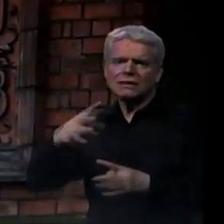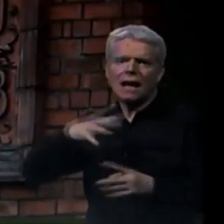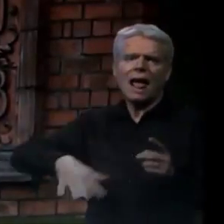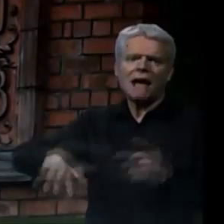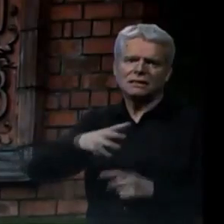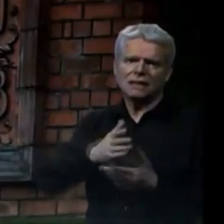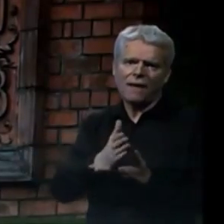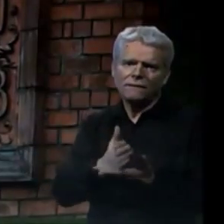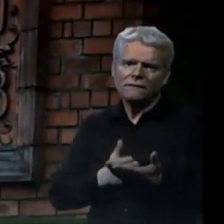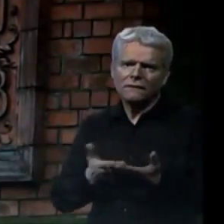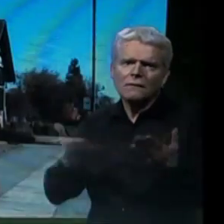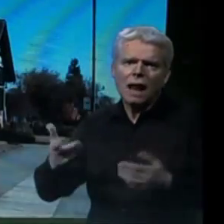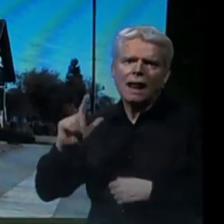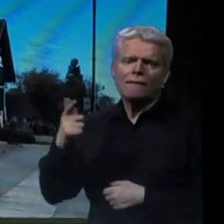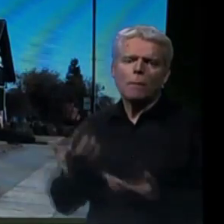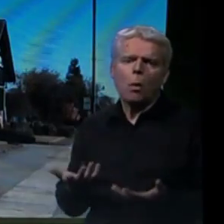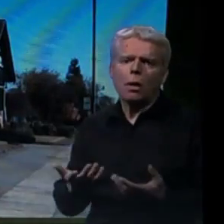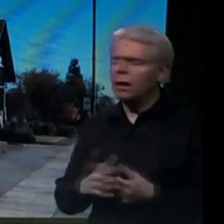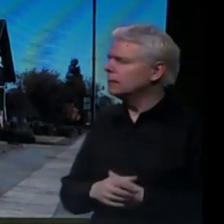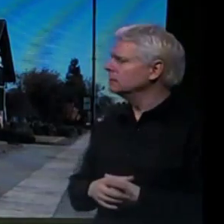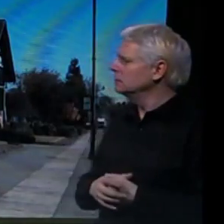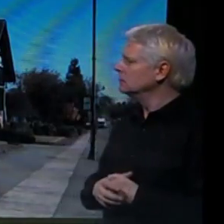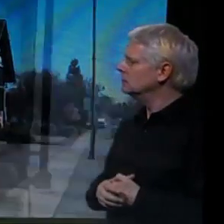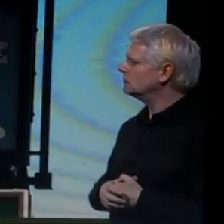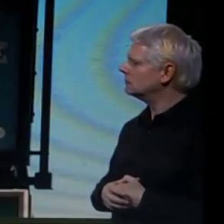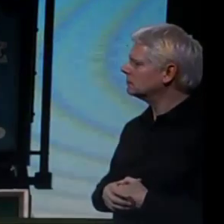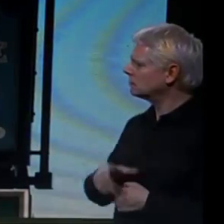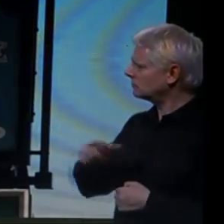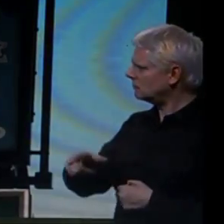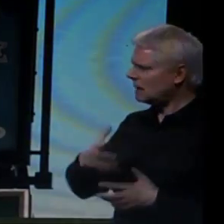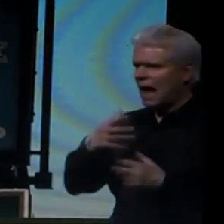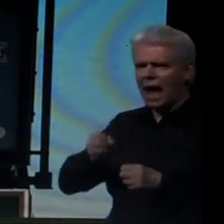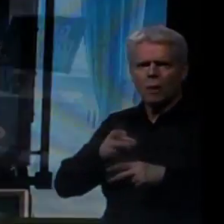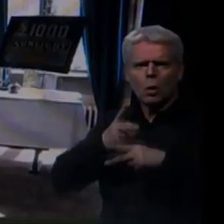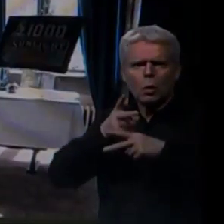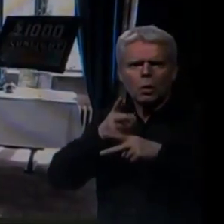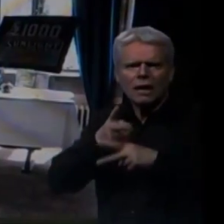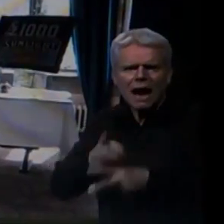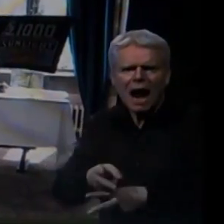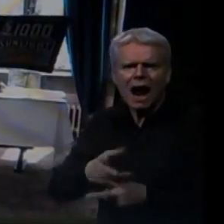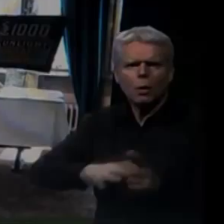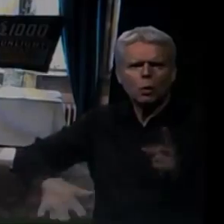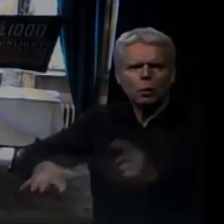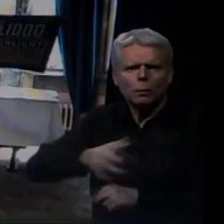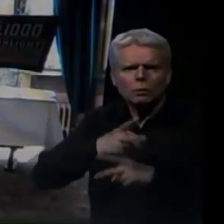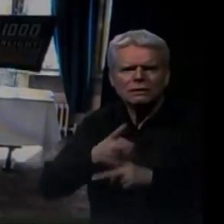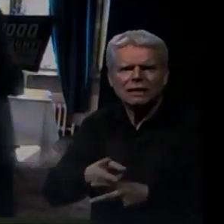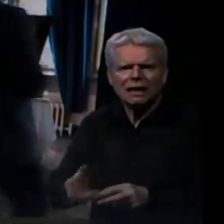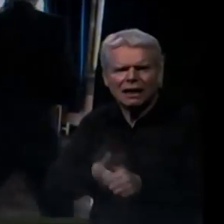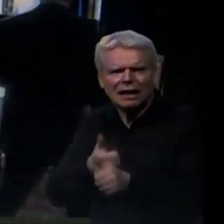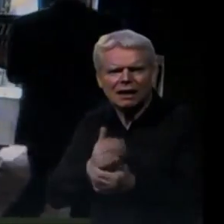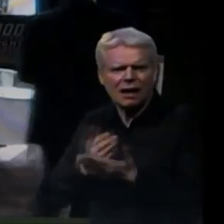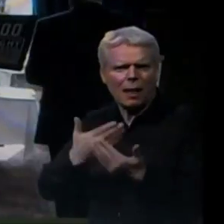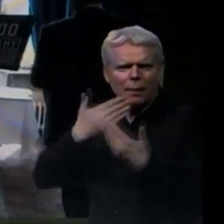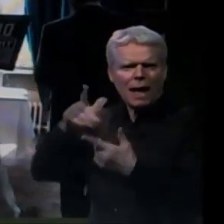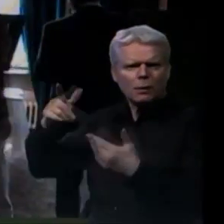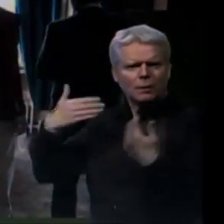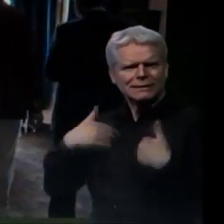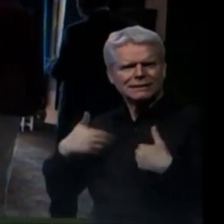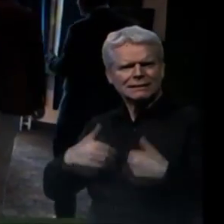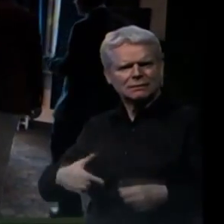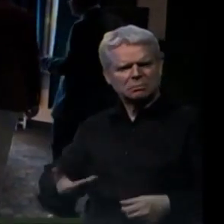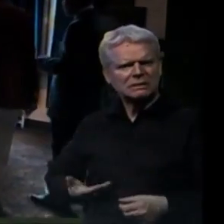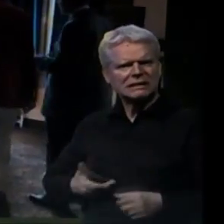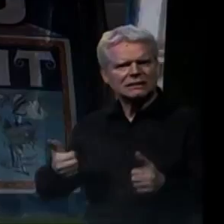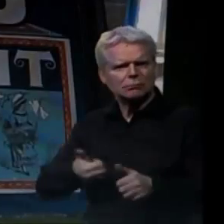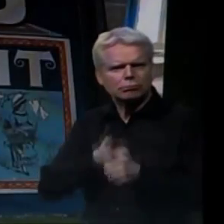prodigious ability as a businessman. By the 1890s, his factory had become one of the biggest soap suppliers in the world. This looks